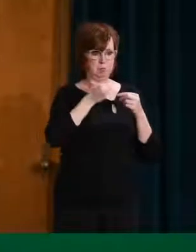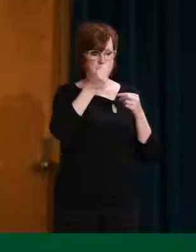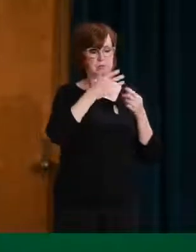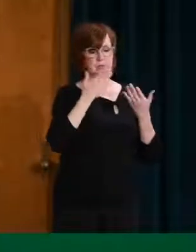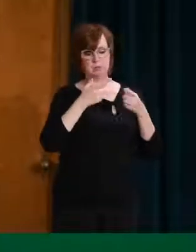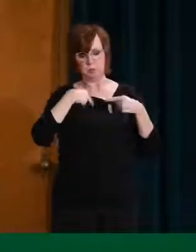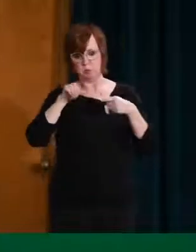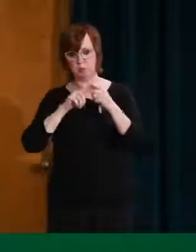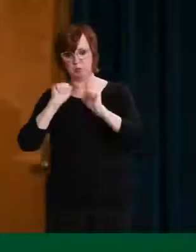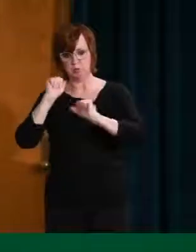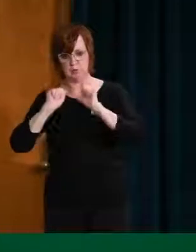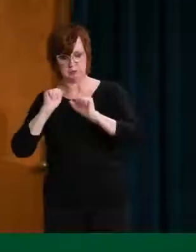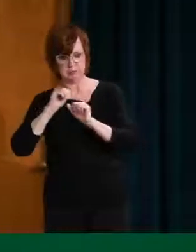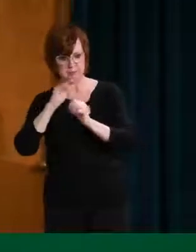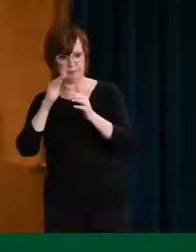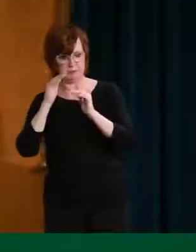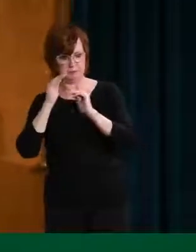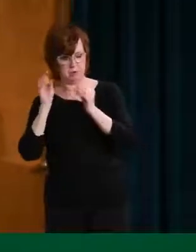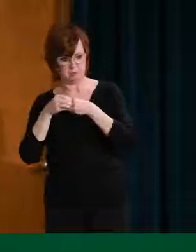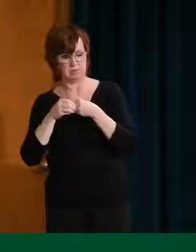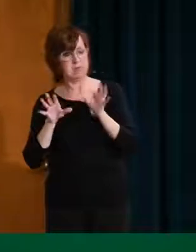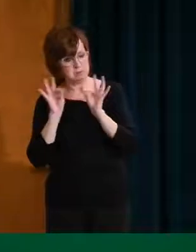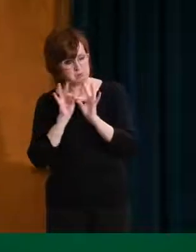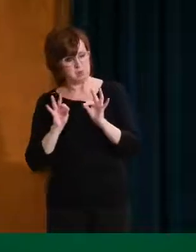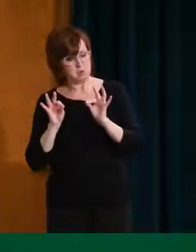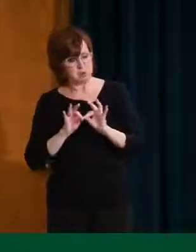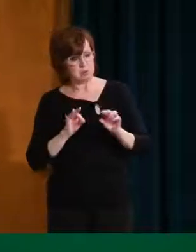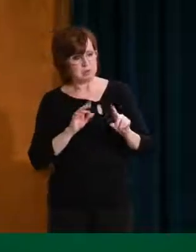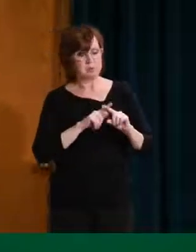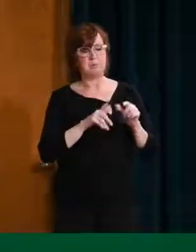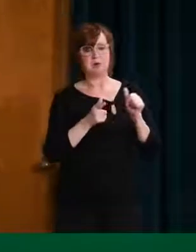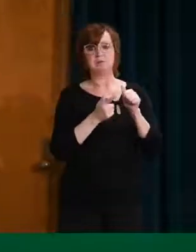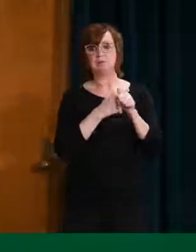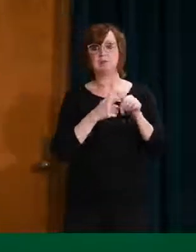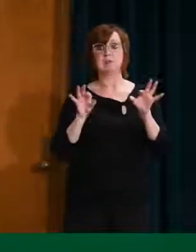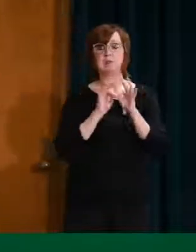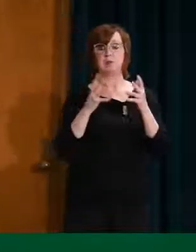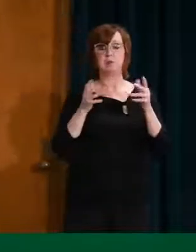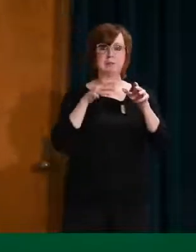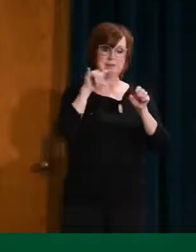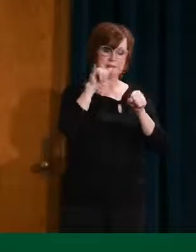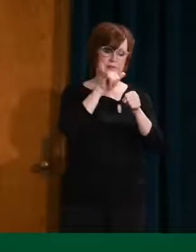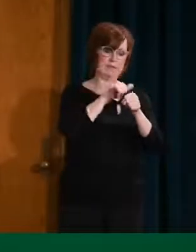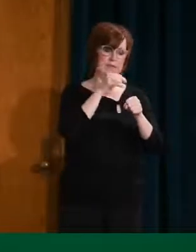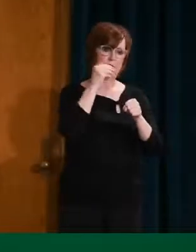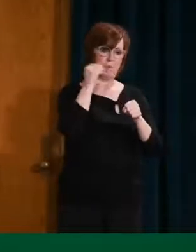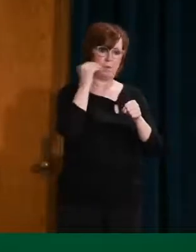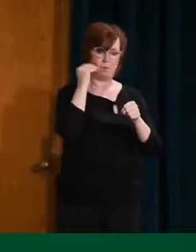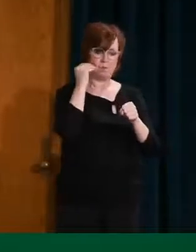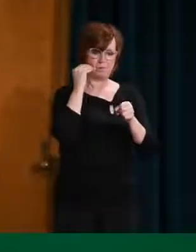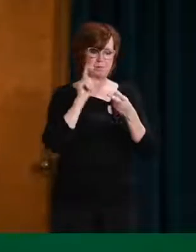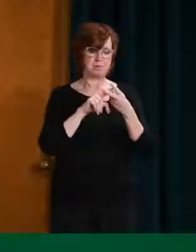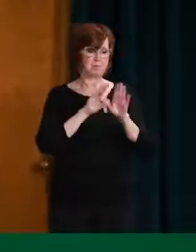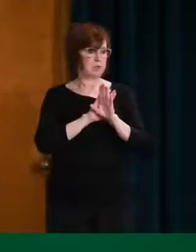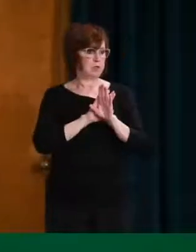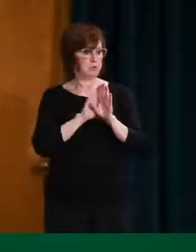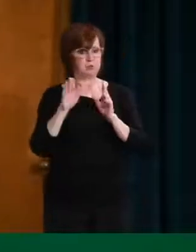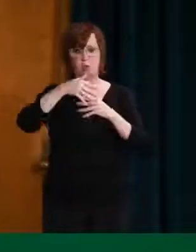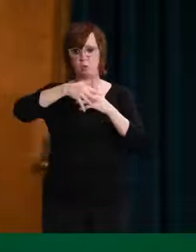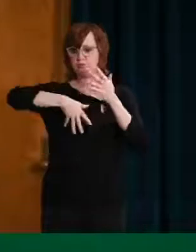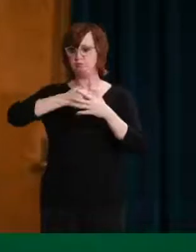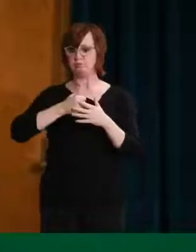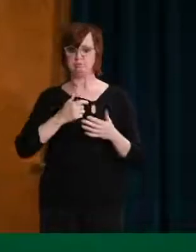those things remain important. But staying home for the most part, not interacting even if you're completely